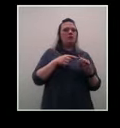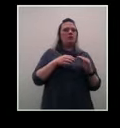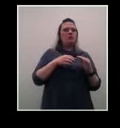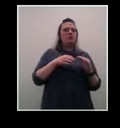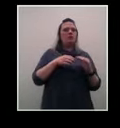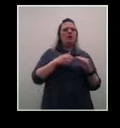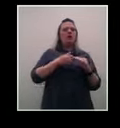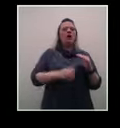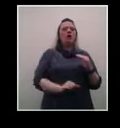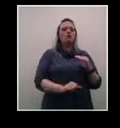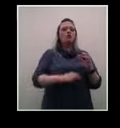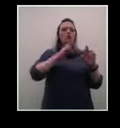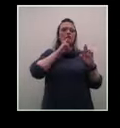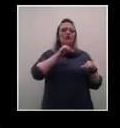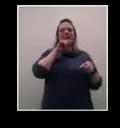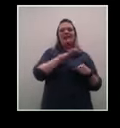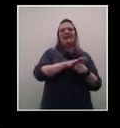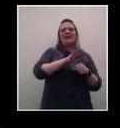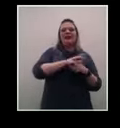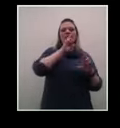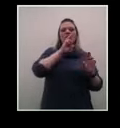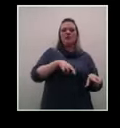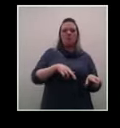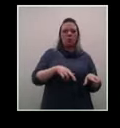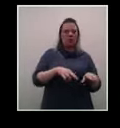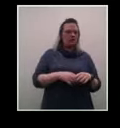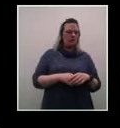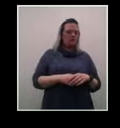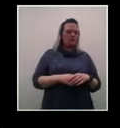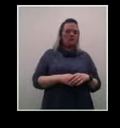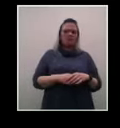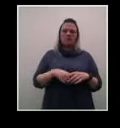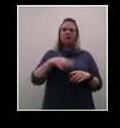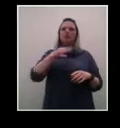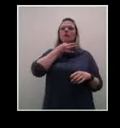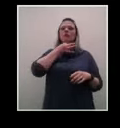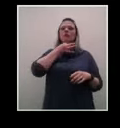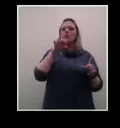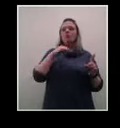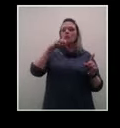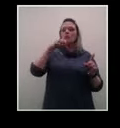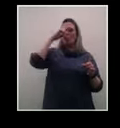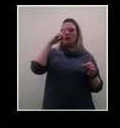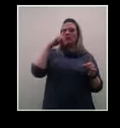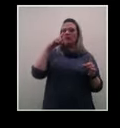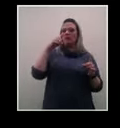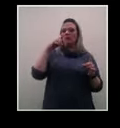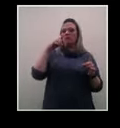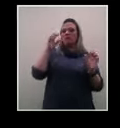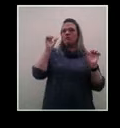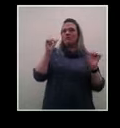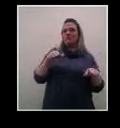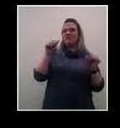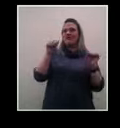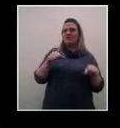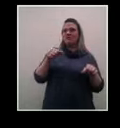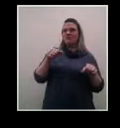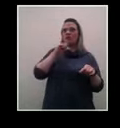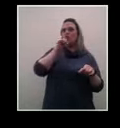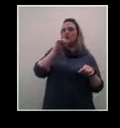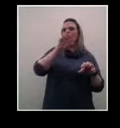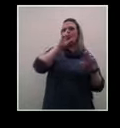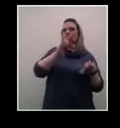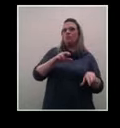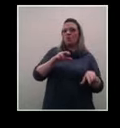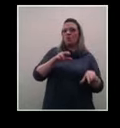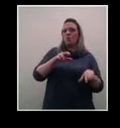a moment? I'm curious whether either of you think that there is potential for serious underreporting here.